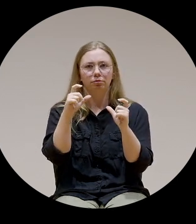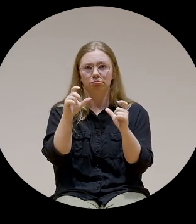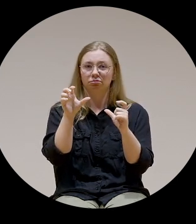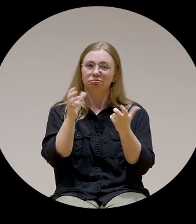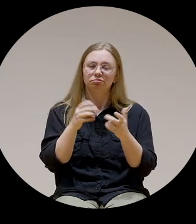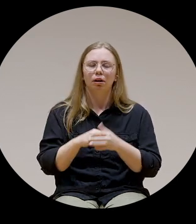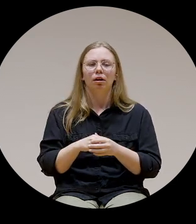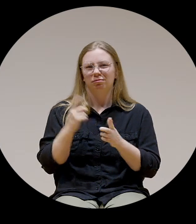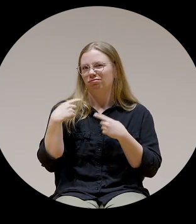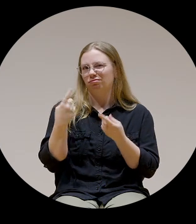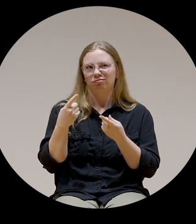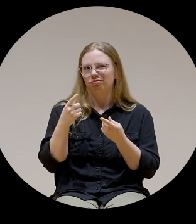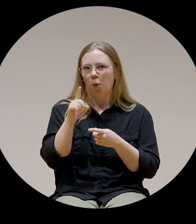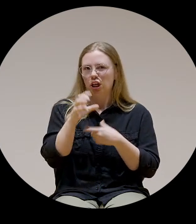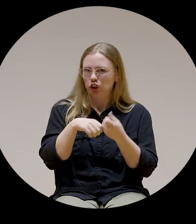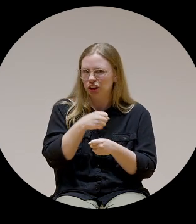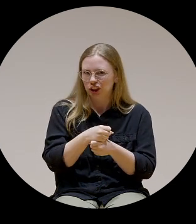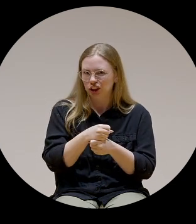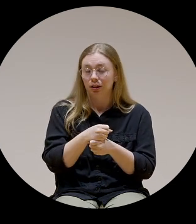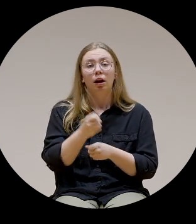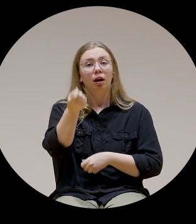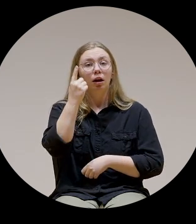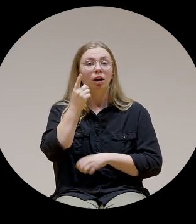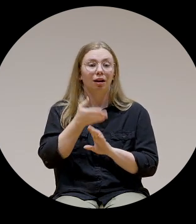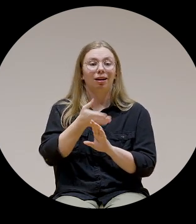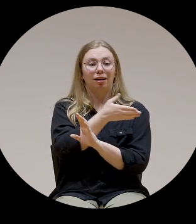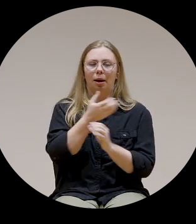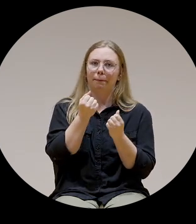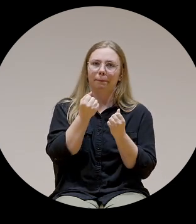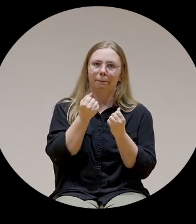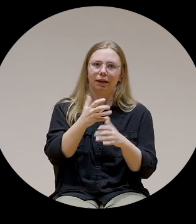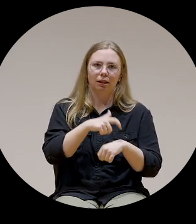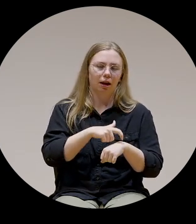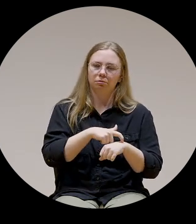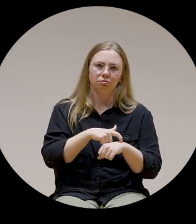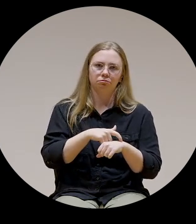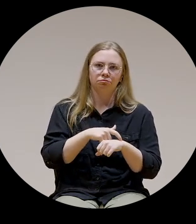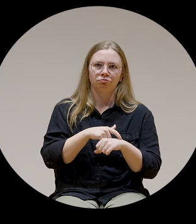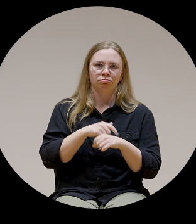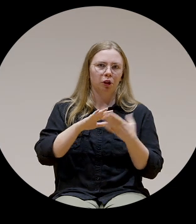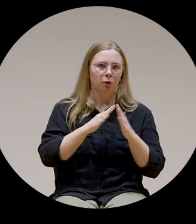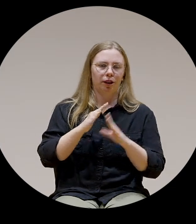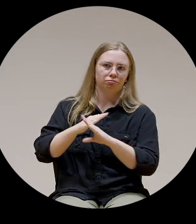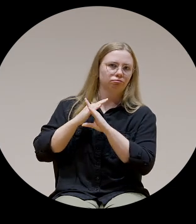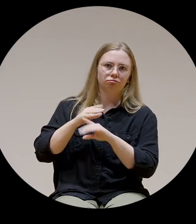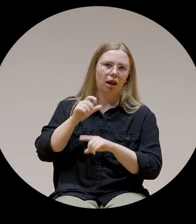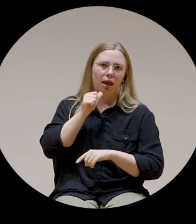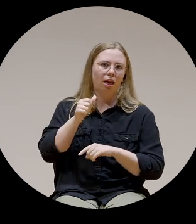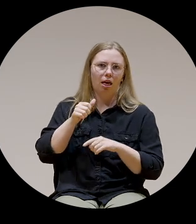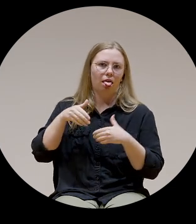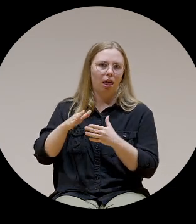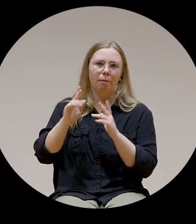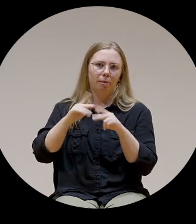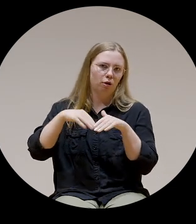century. For a long time, outsiders were not, and are not now, allowed to make representations